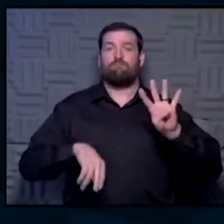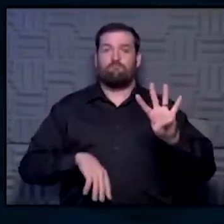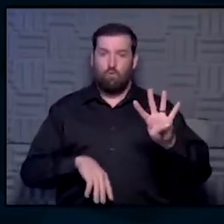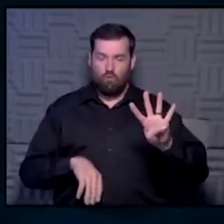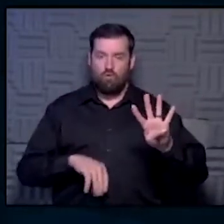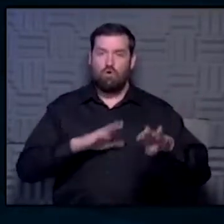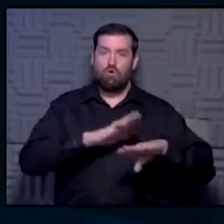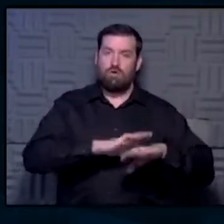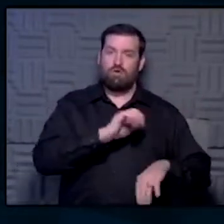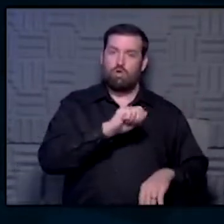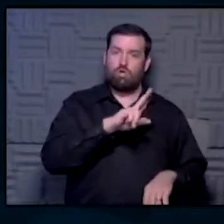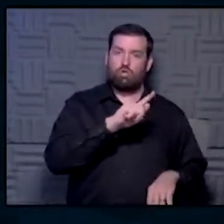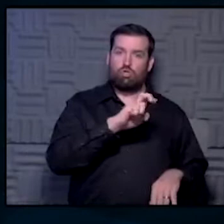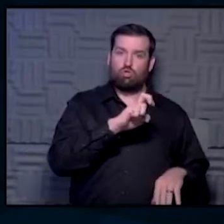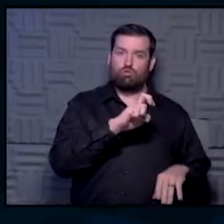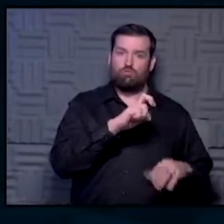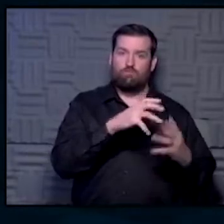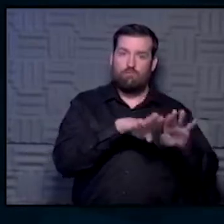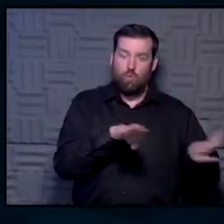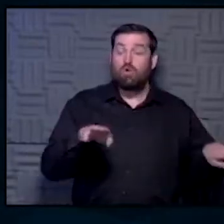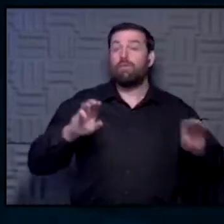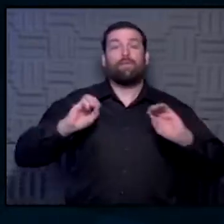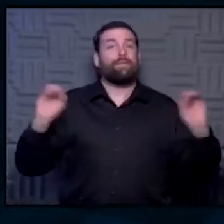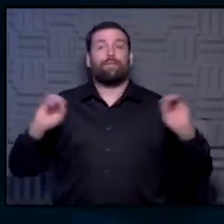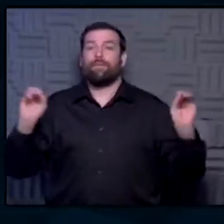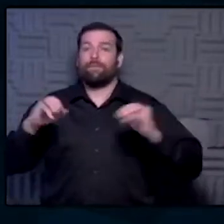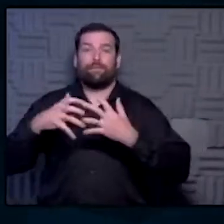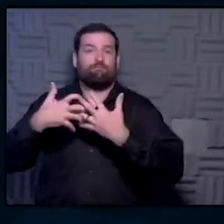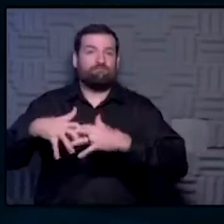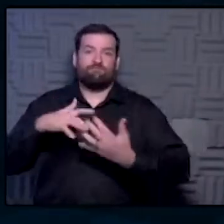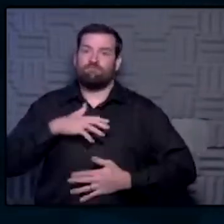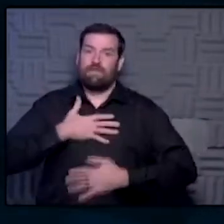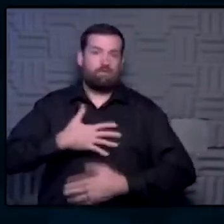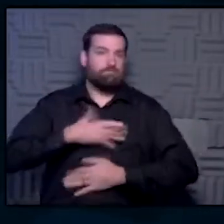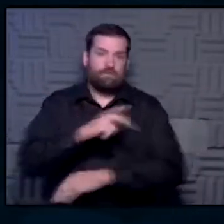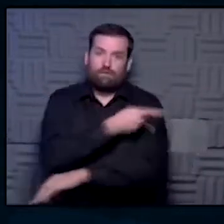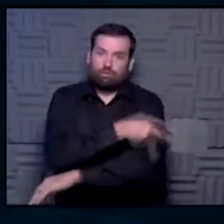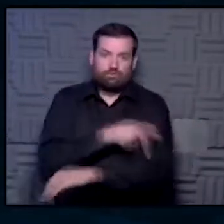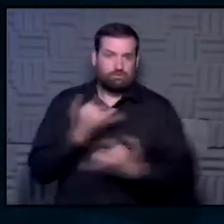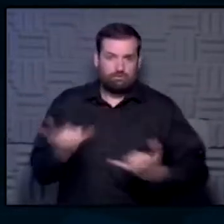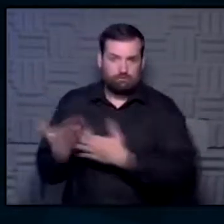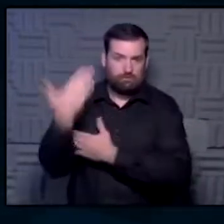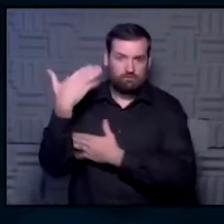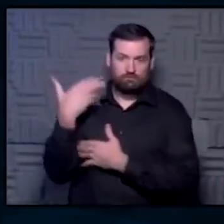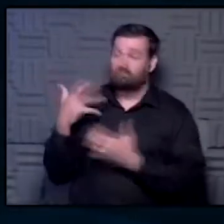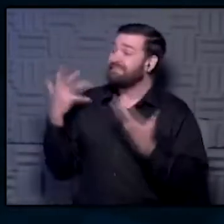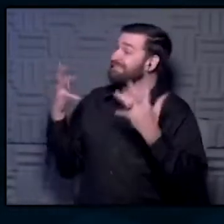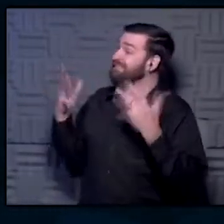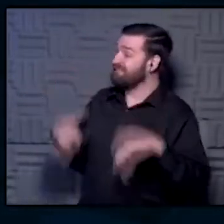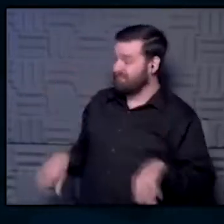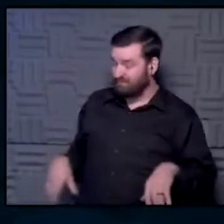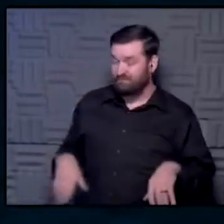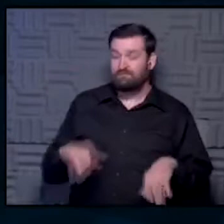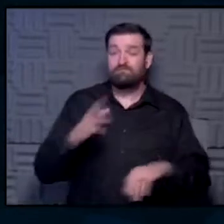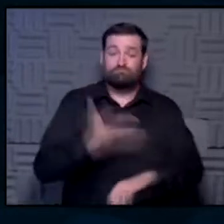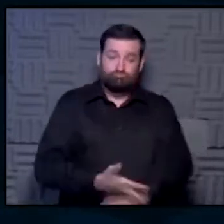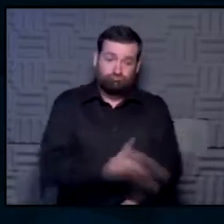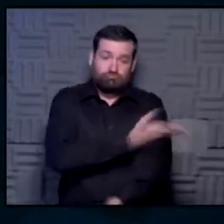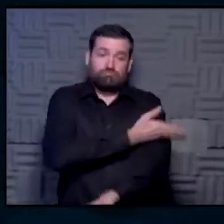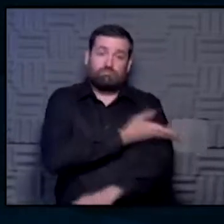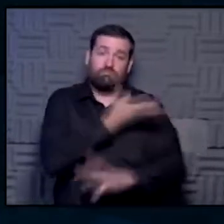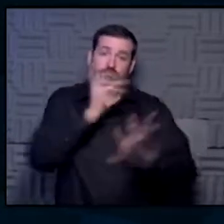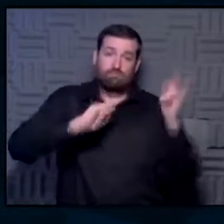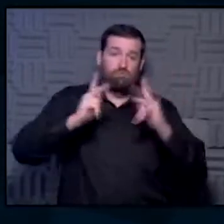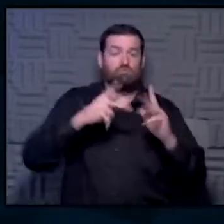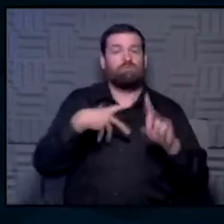floor. We have no ventilated patients as of this morning. Yay. Luckily, all of our recovered folks have gone home, so we don't,